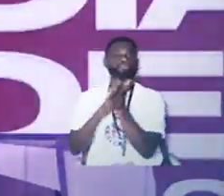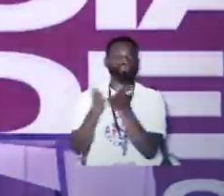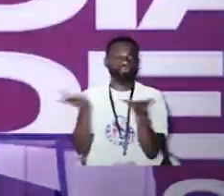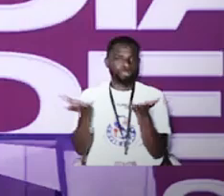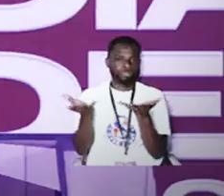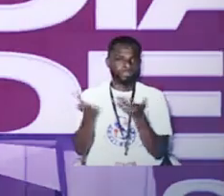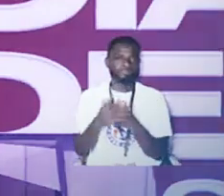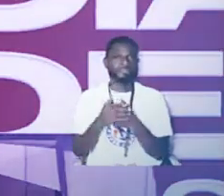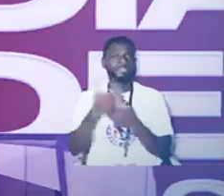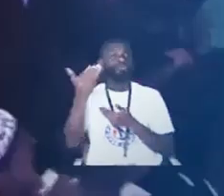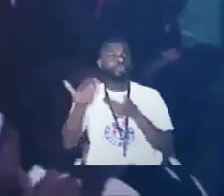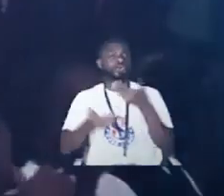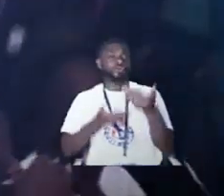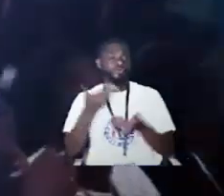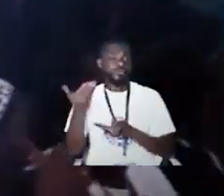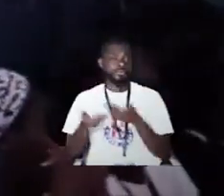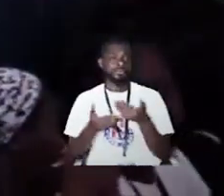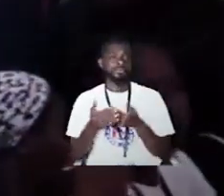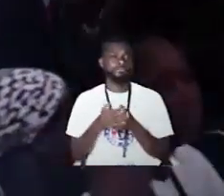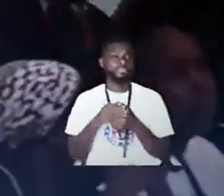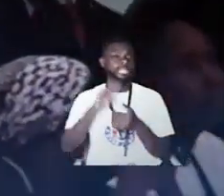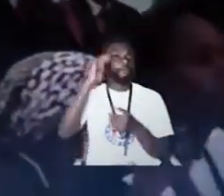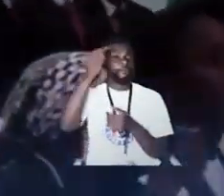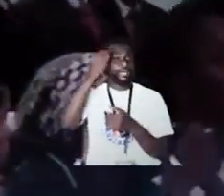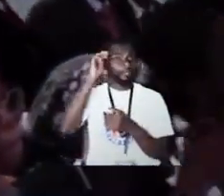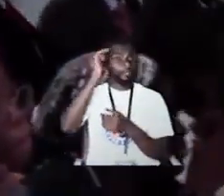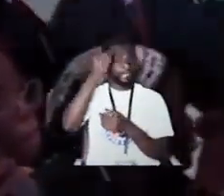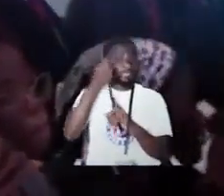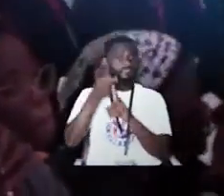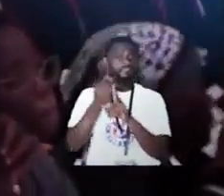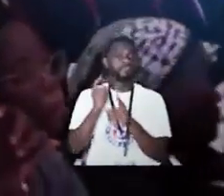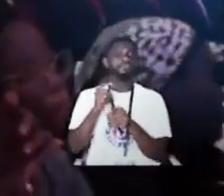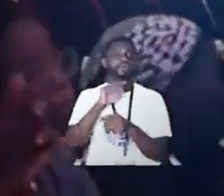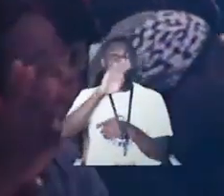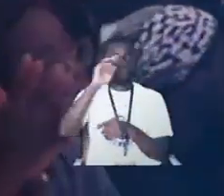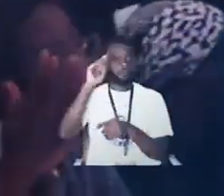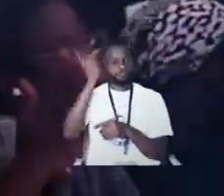So you are welcome. They are all politicians. So.